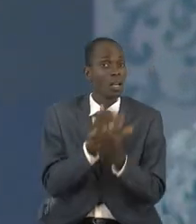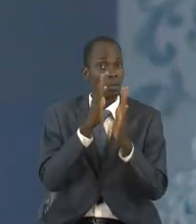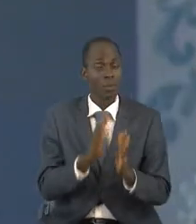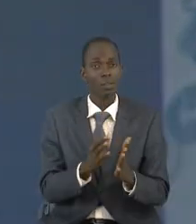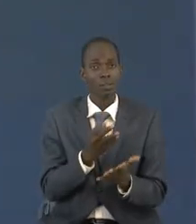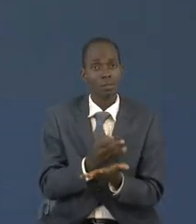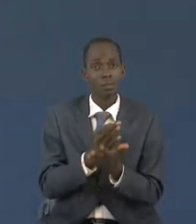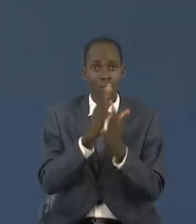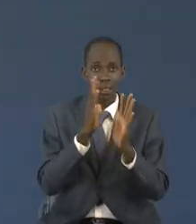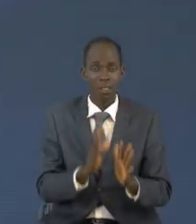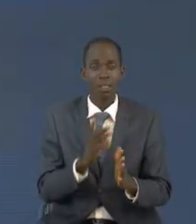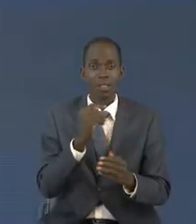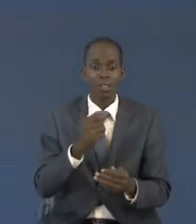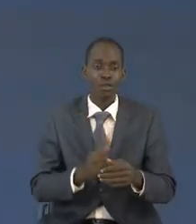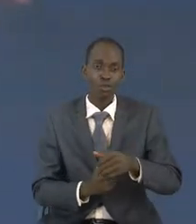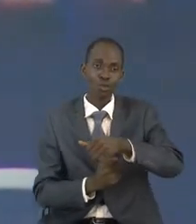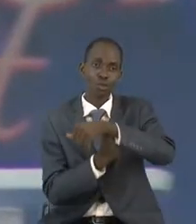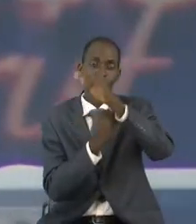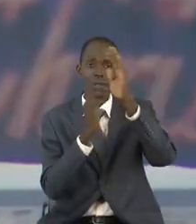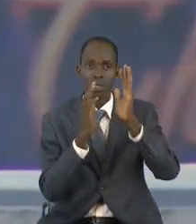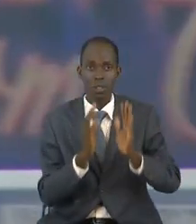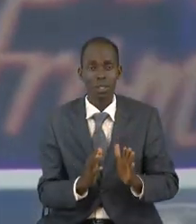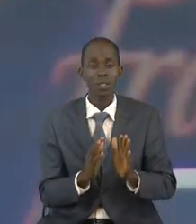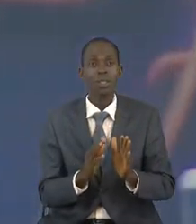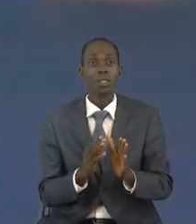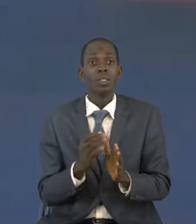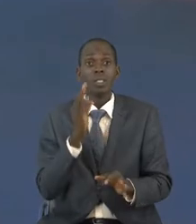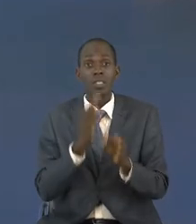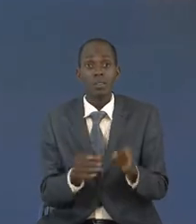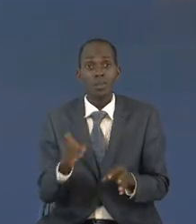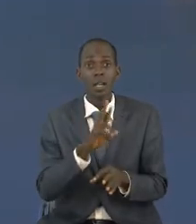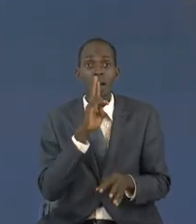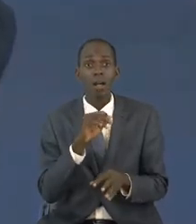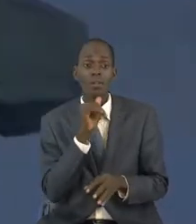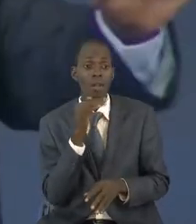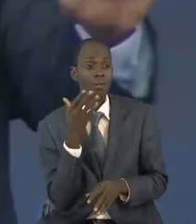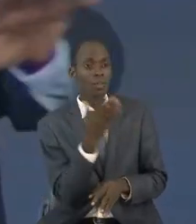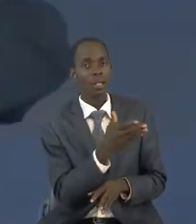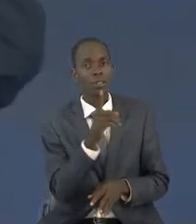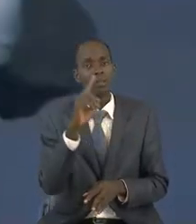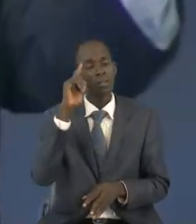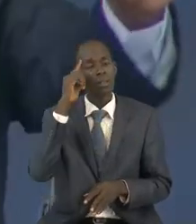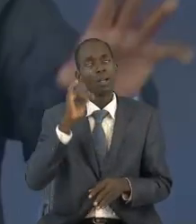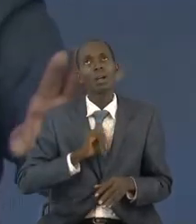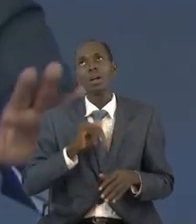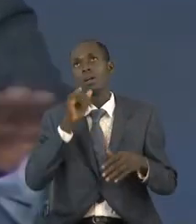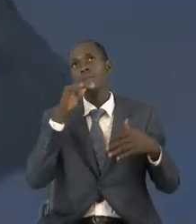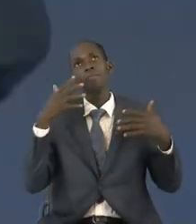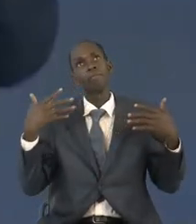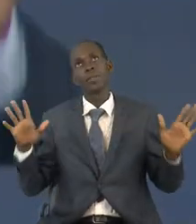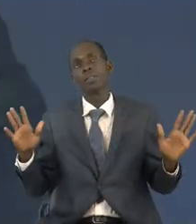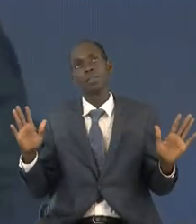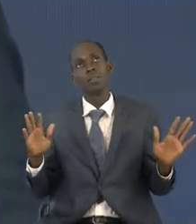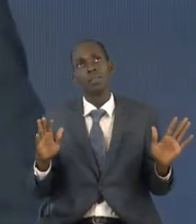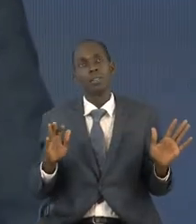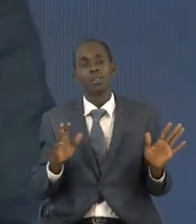the supporters. If they are not there, you think you are done. You are gone. No